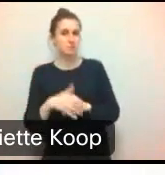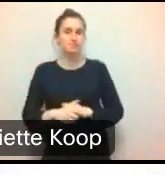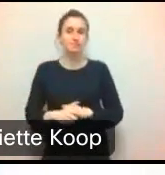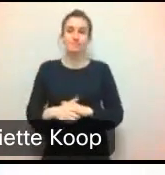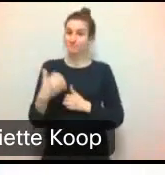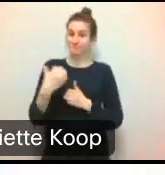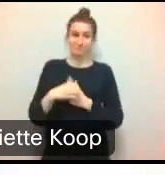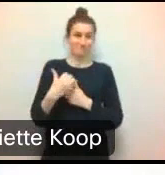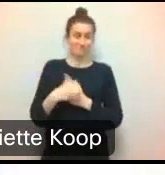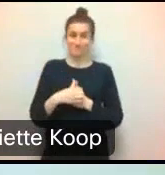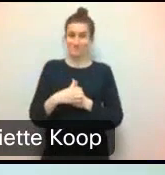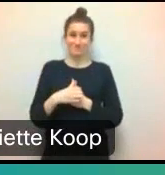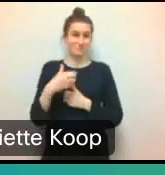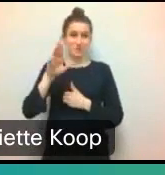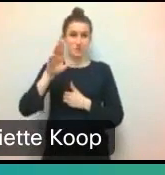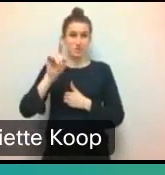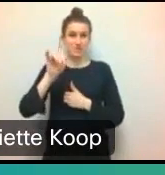Remember, utility of humility.